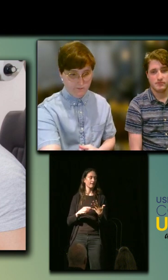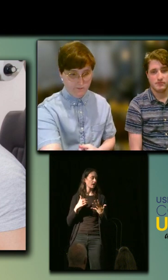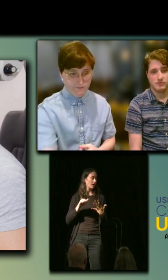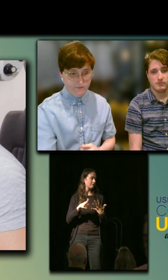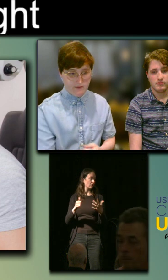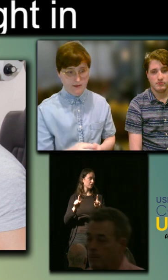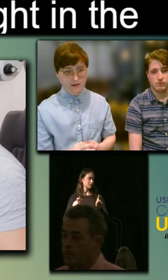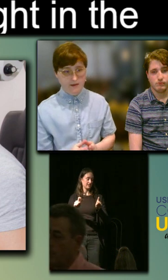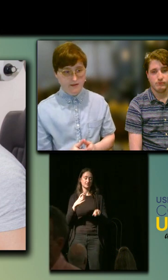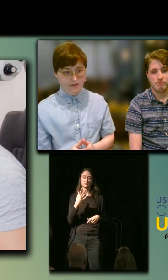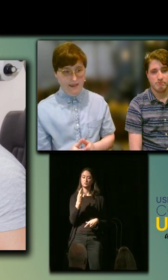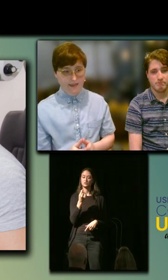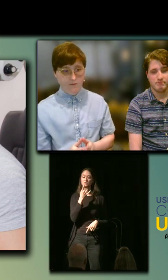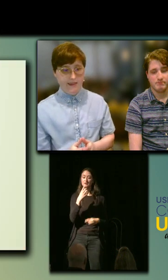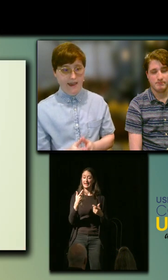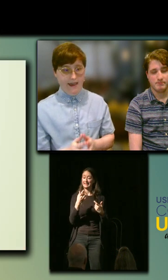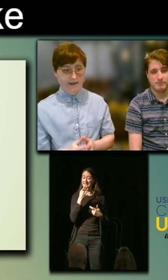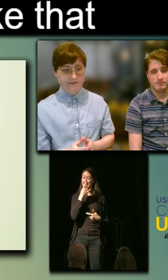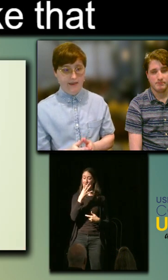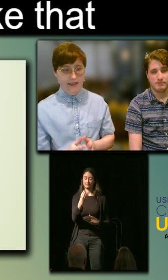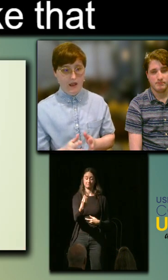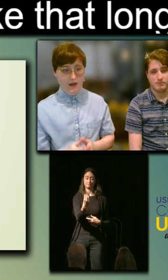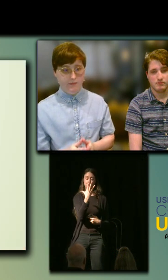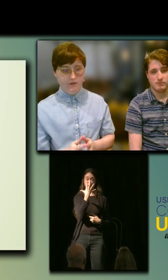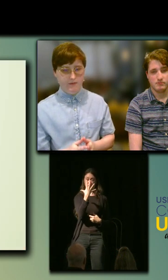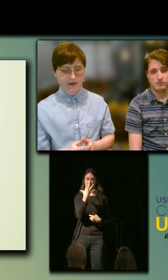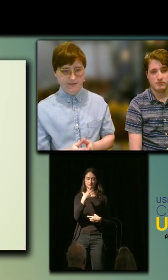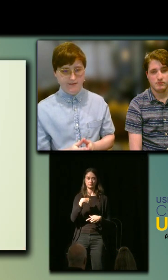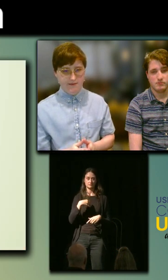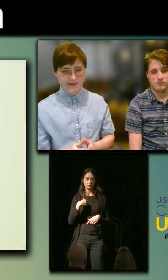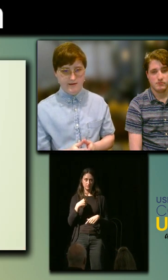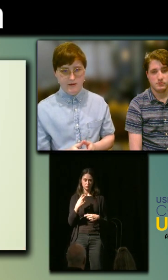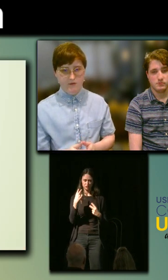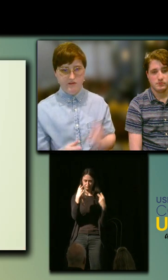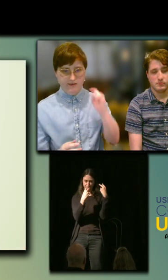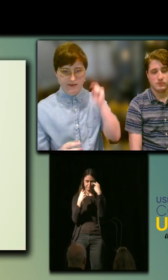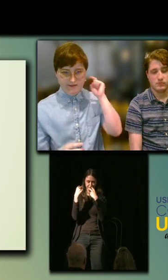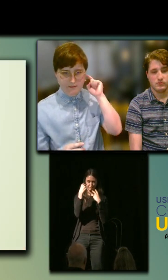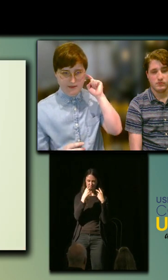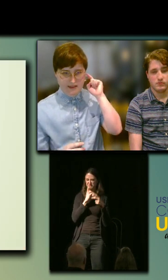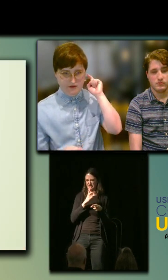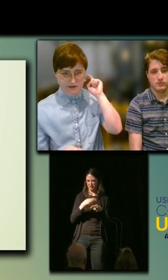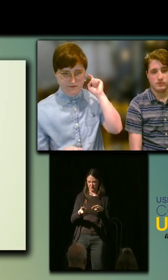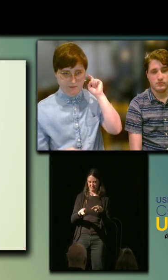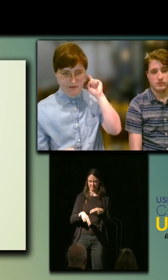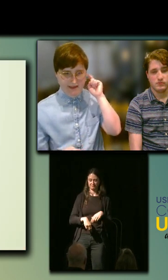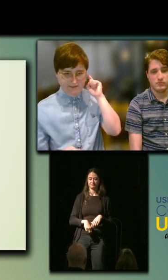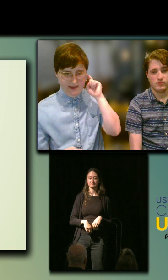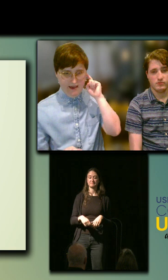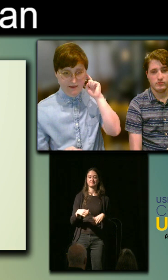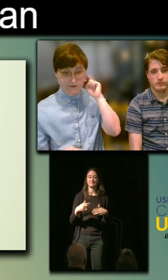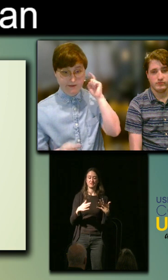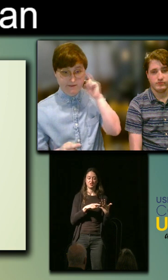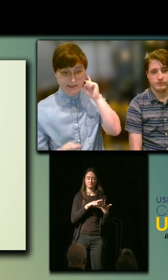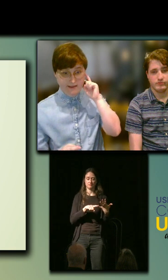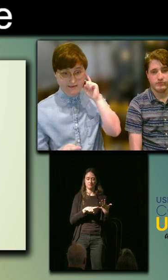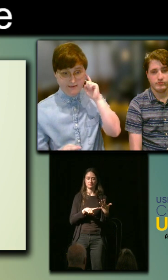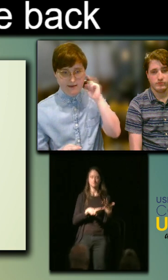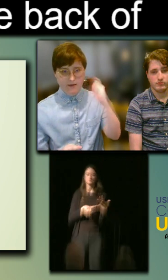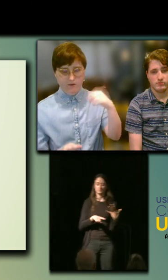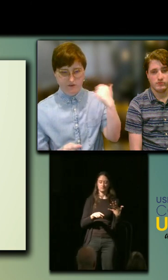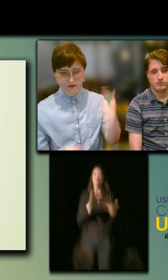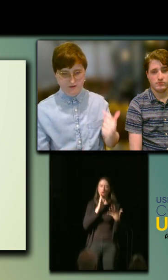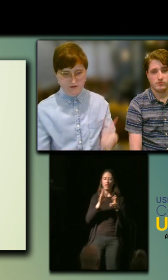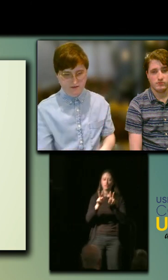long. Then we have an ophthalmoscopy, which is an examination of the back of the eye, or the